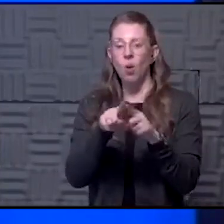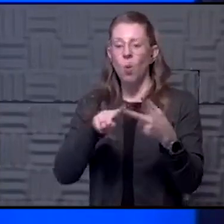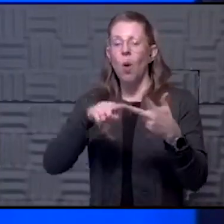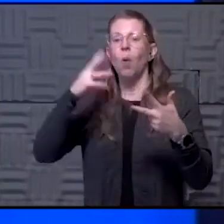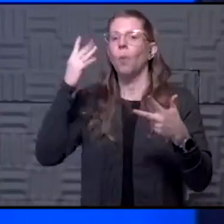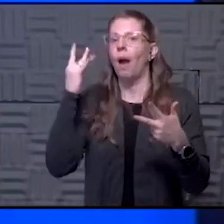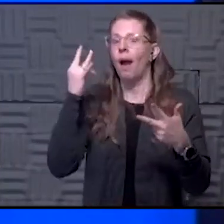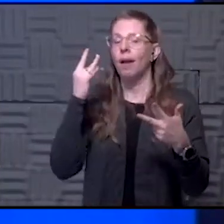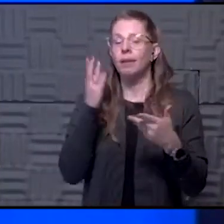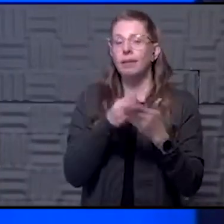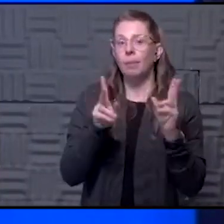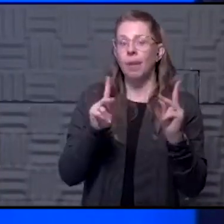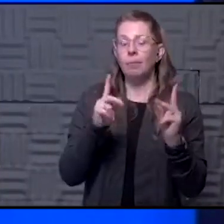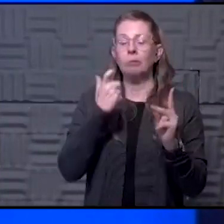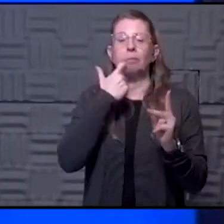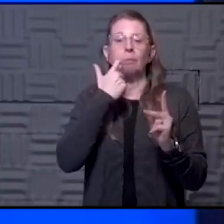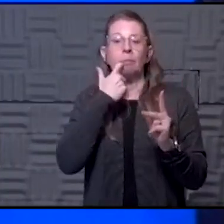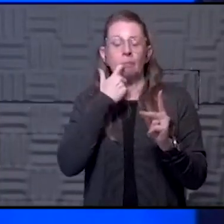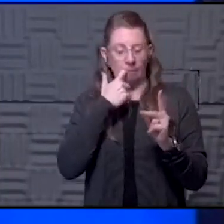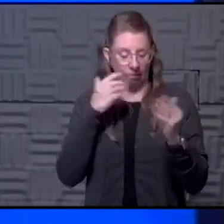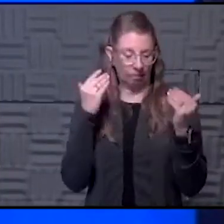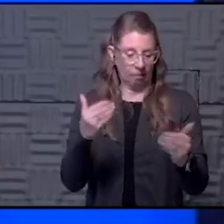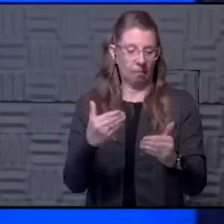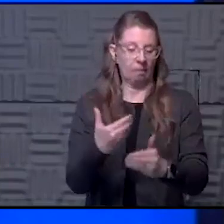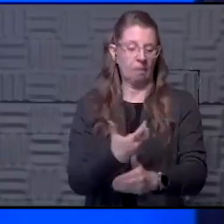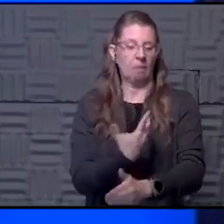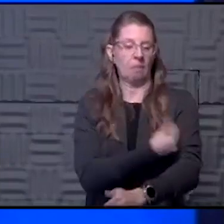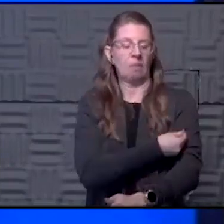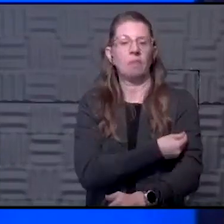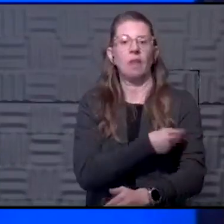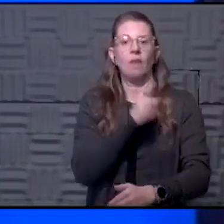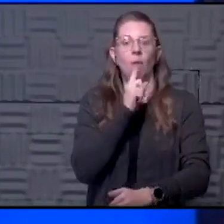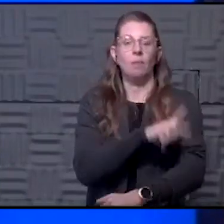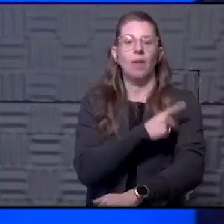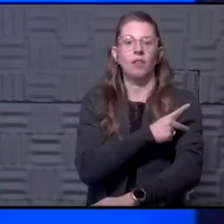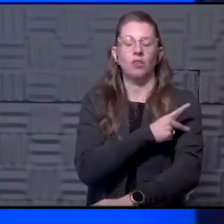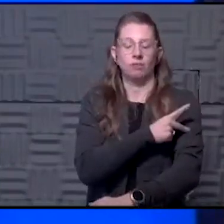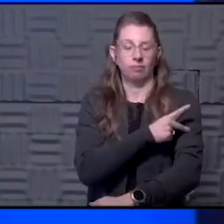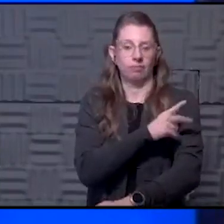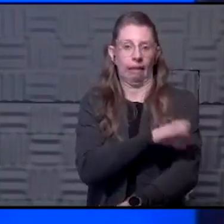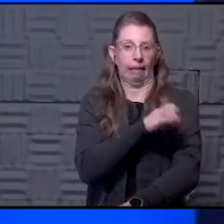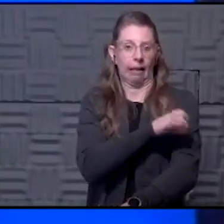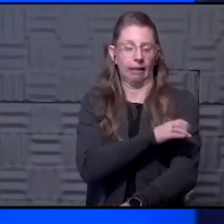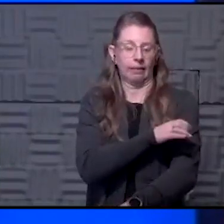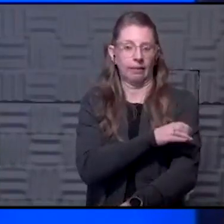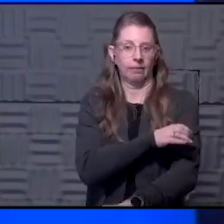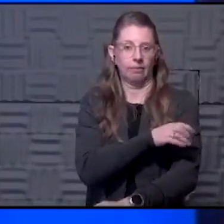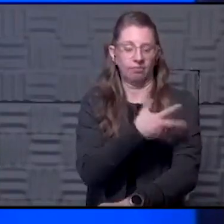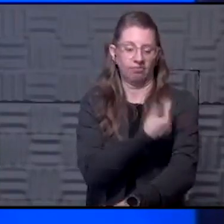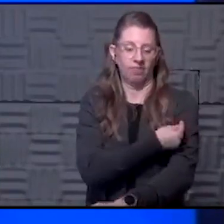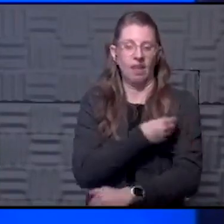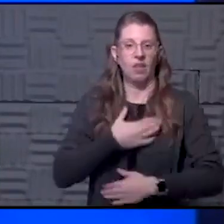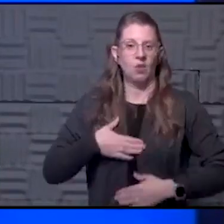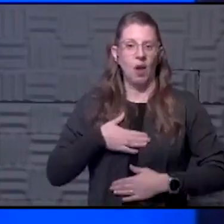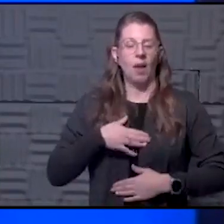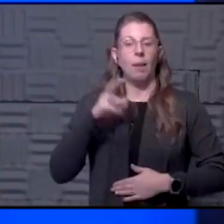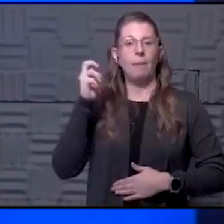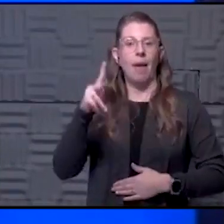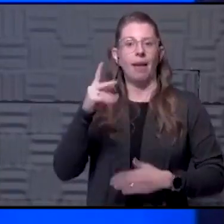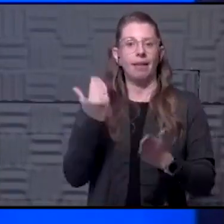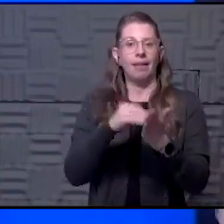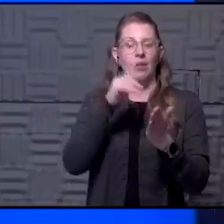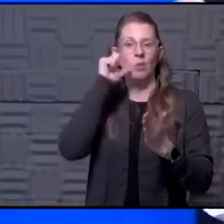Here are some folks who recently answered the call to arms during the patient vaccination clinic. Enjoy. We'll be back with you tomorrow.